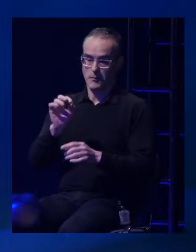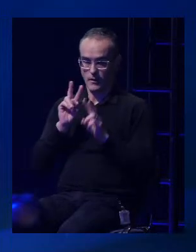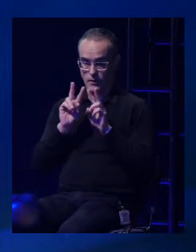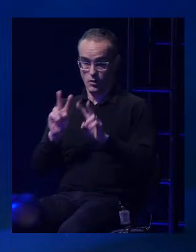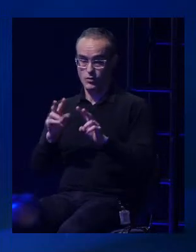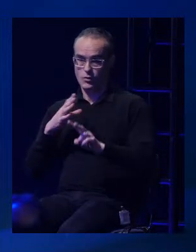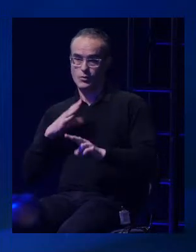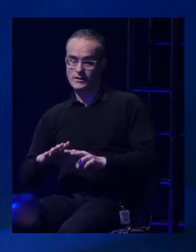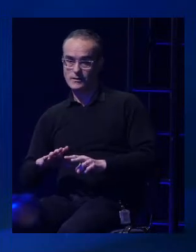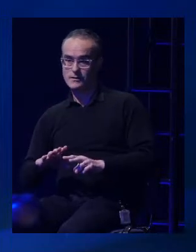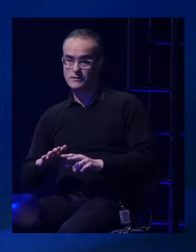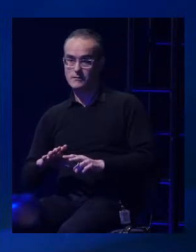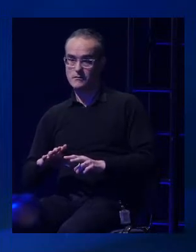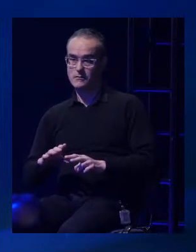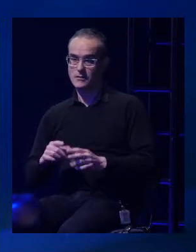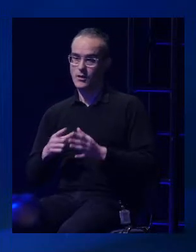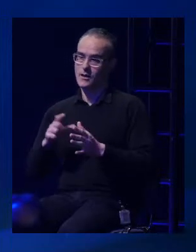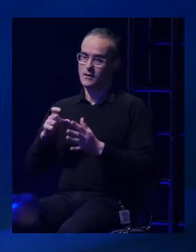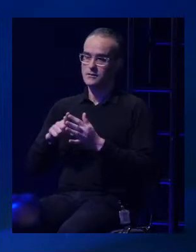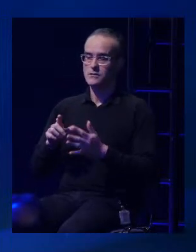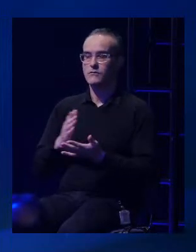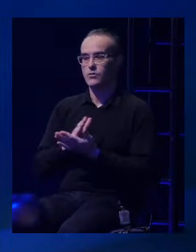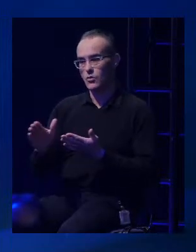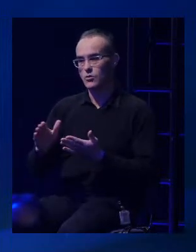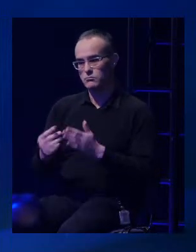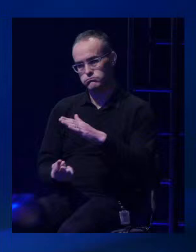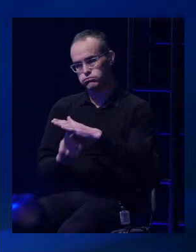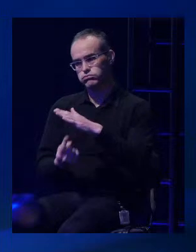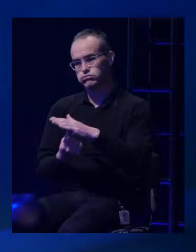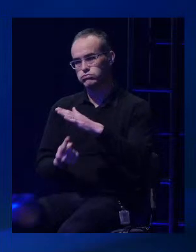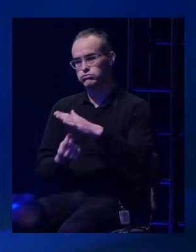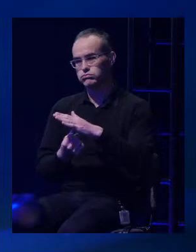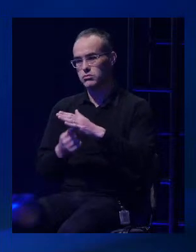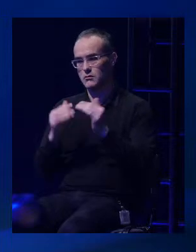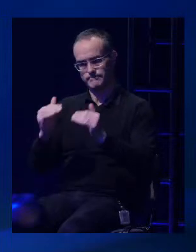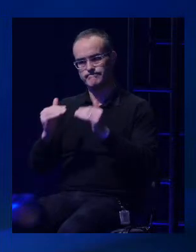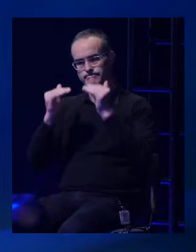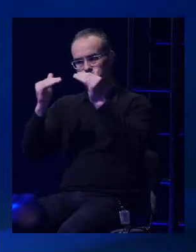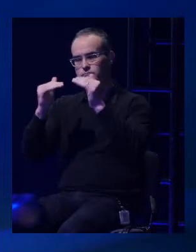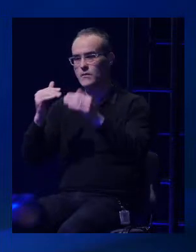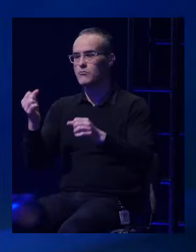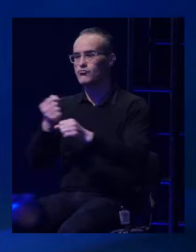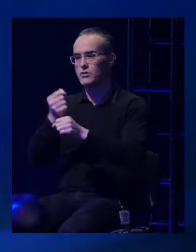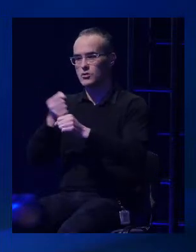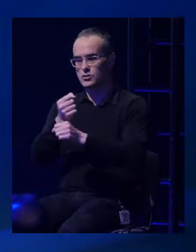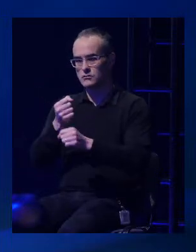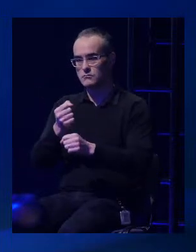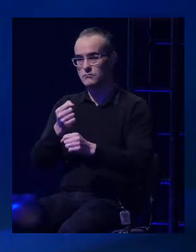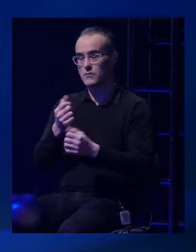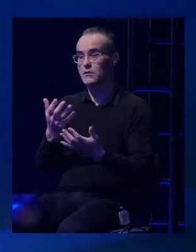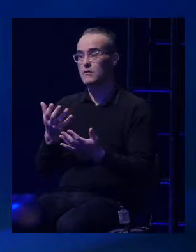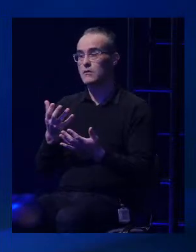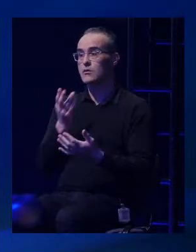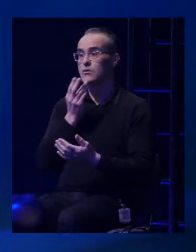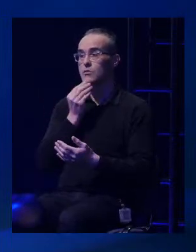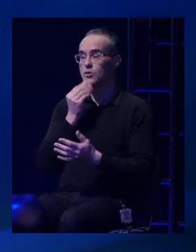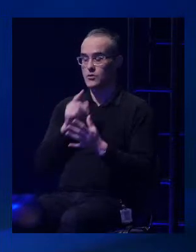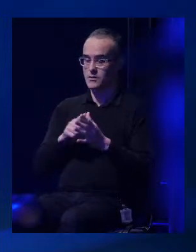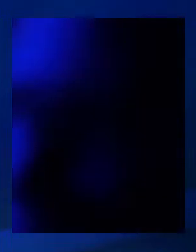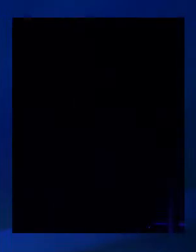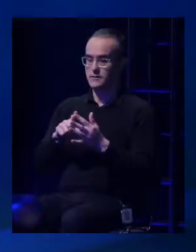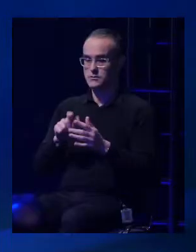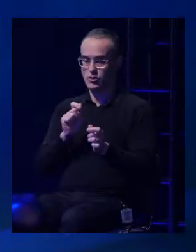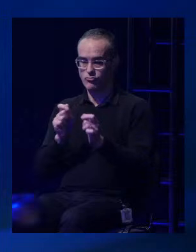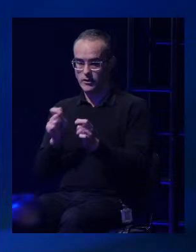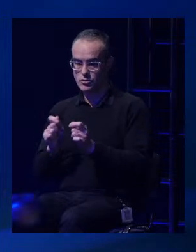need to use. ACEs, of course, being very important for higher-end productions. We apply ACEs corrections